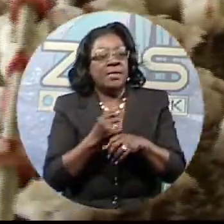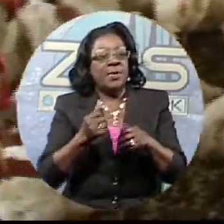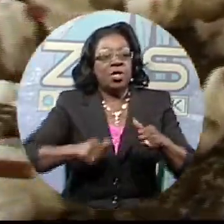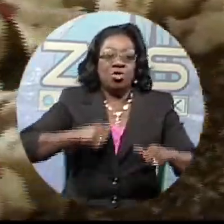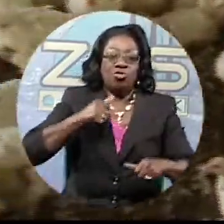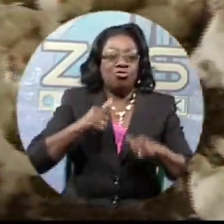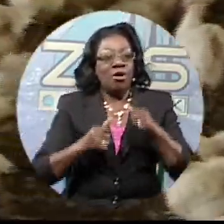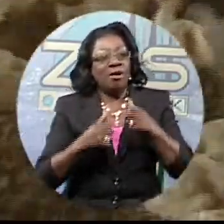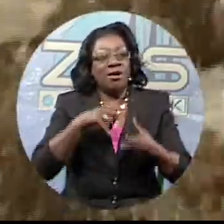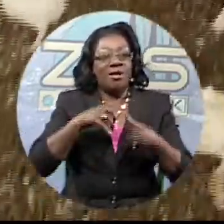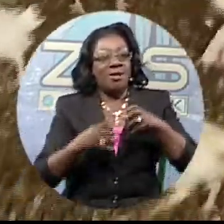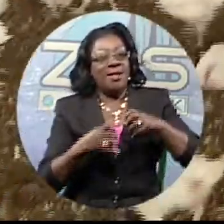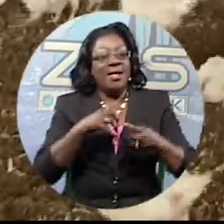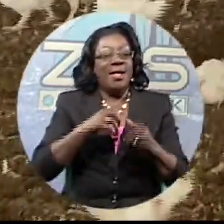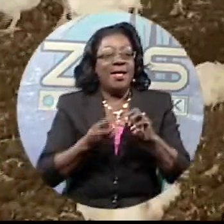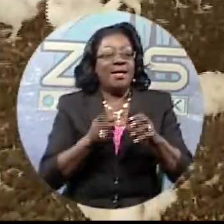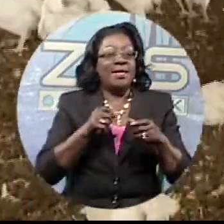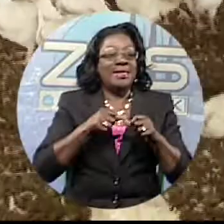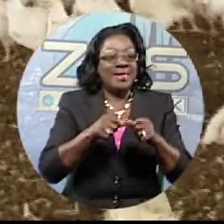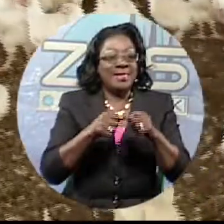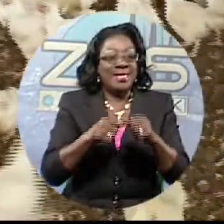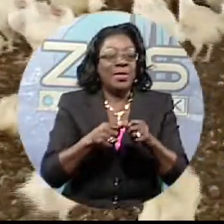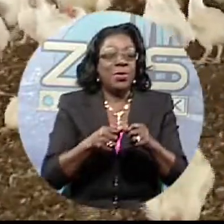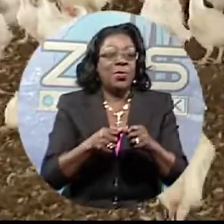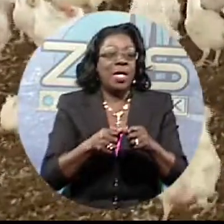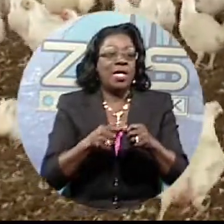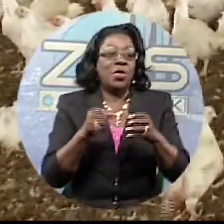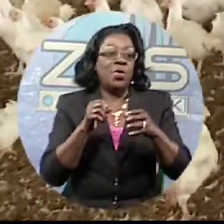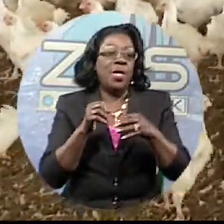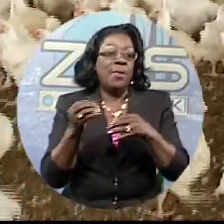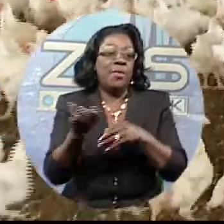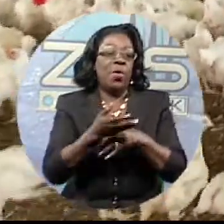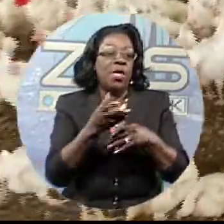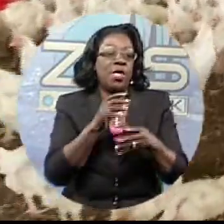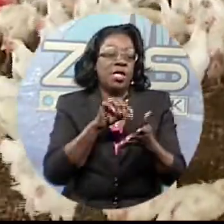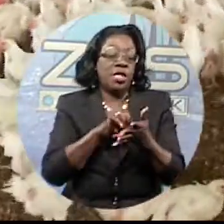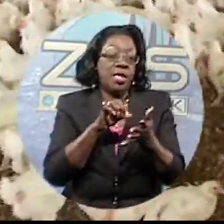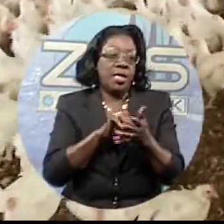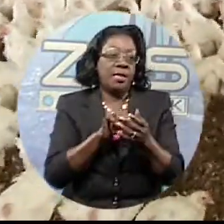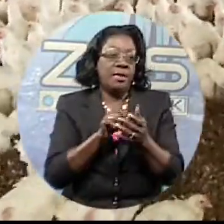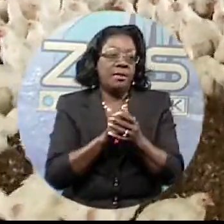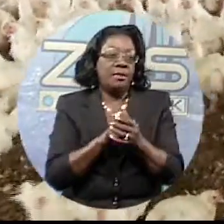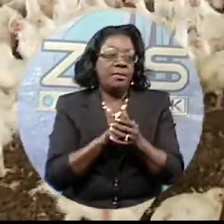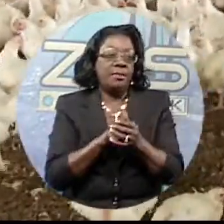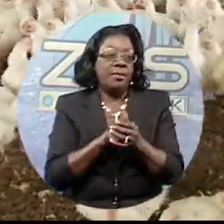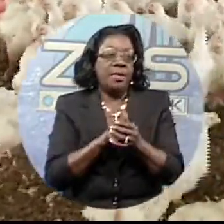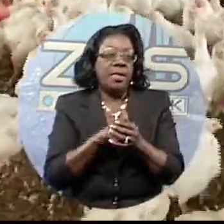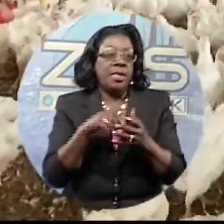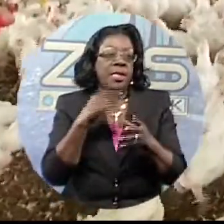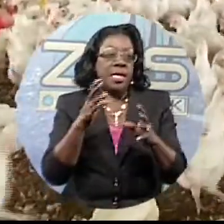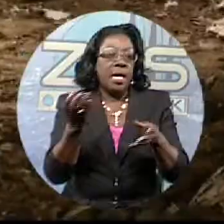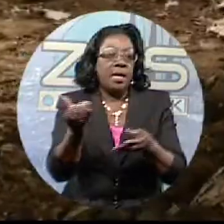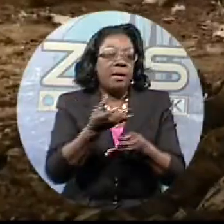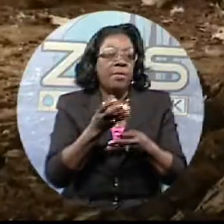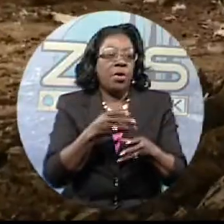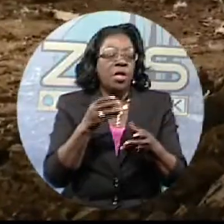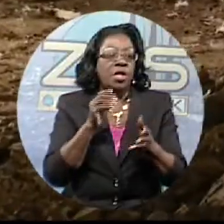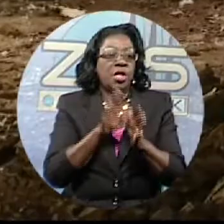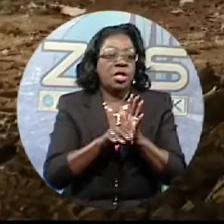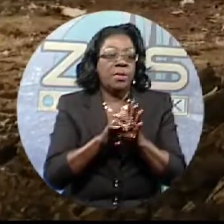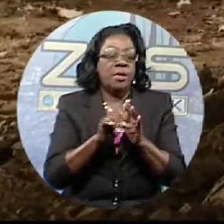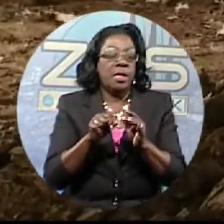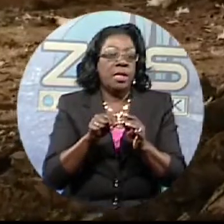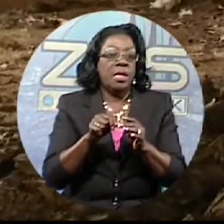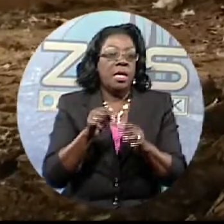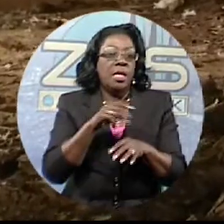on the market, as wholesalers who import chicken are essentially crushing local producers, saying they can import cheaply.